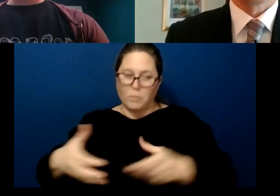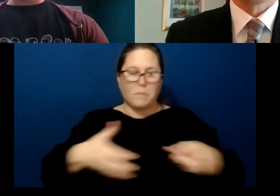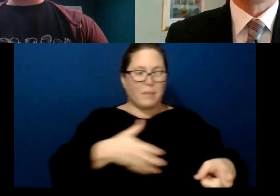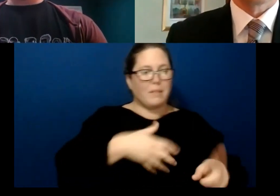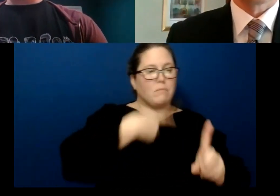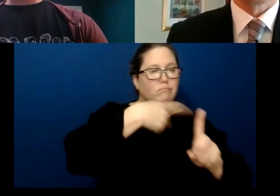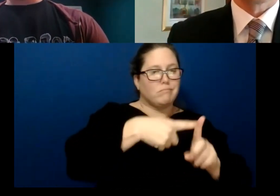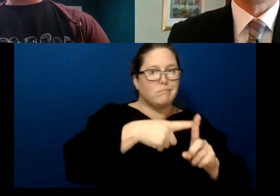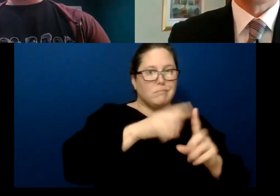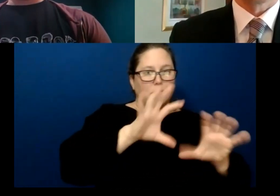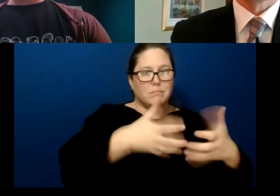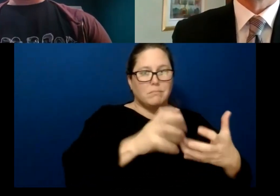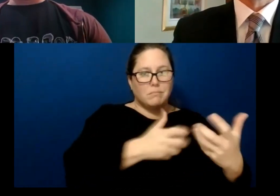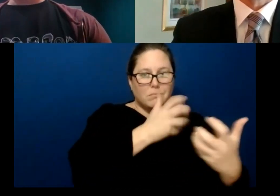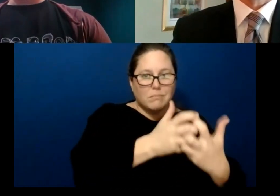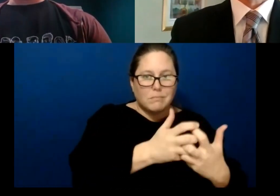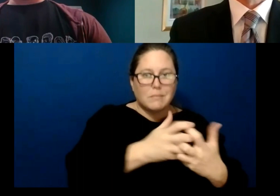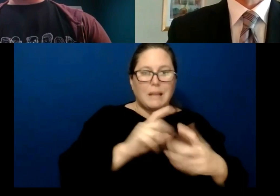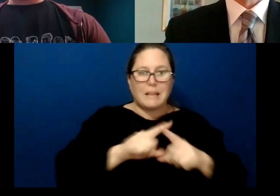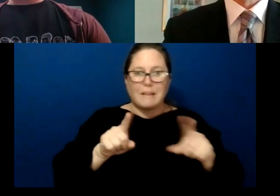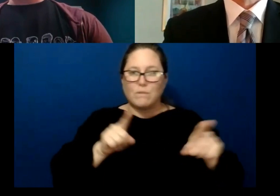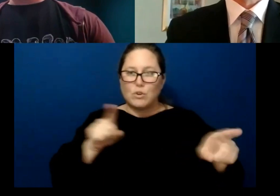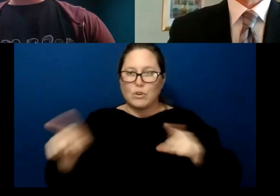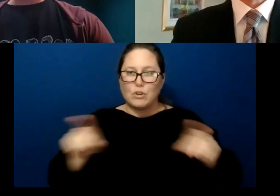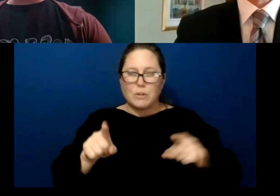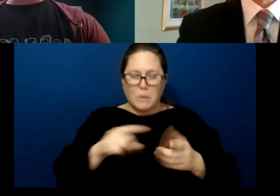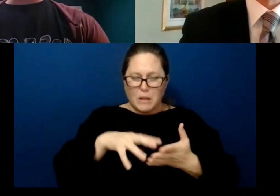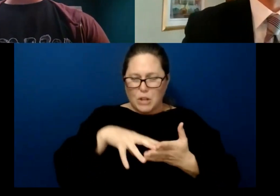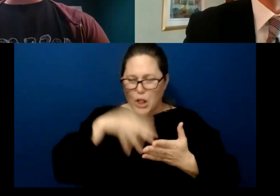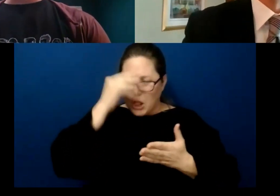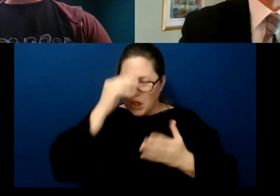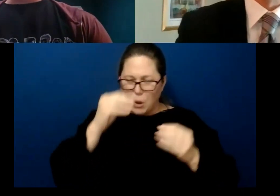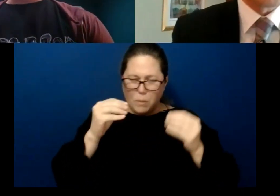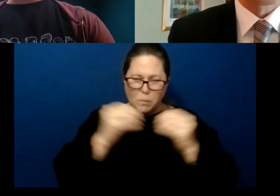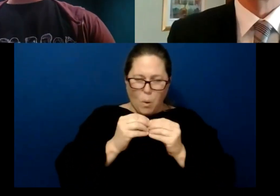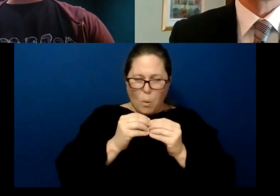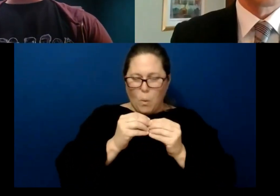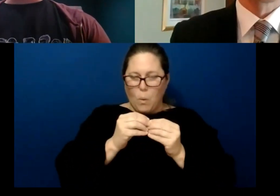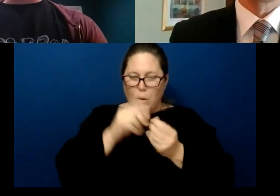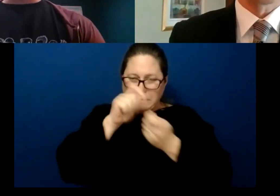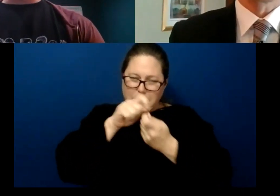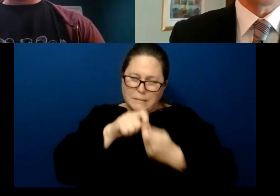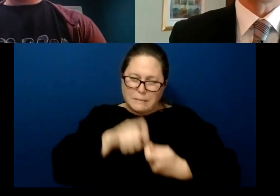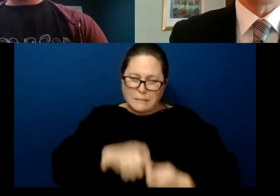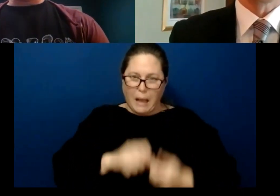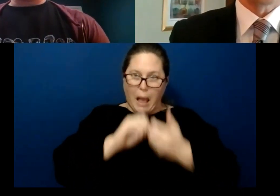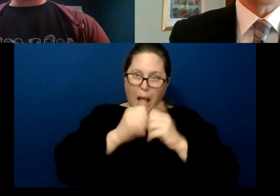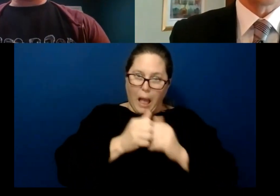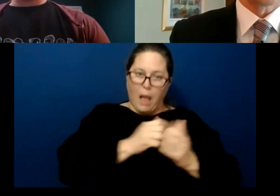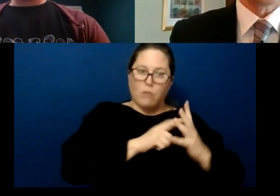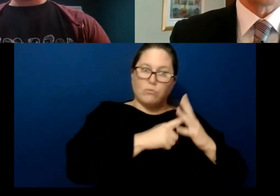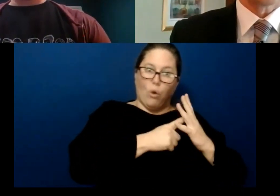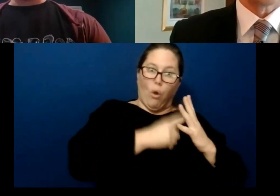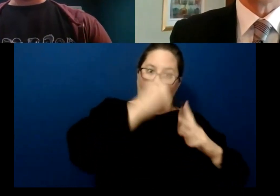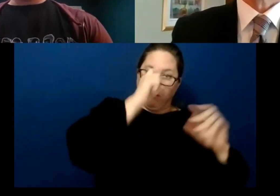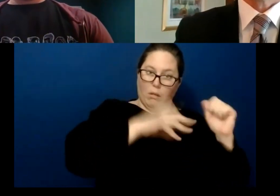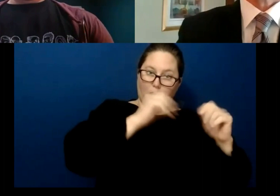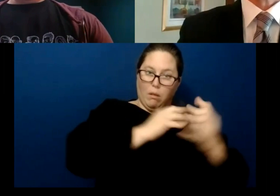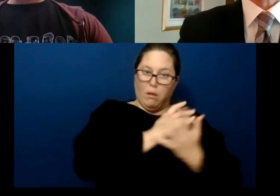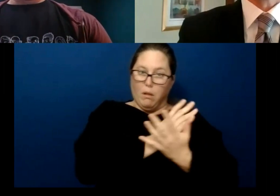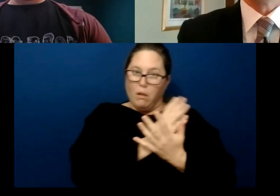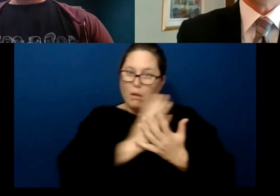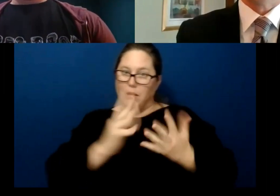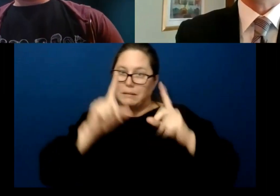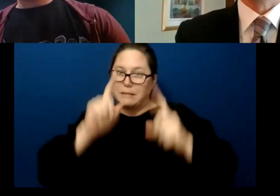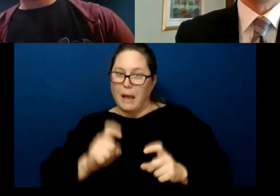I started learning more and more about the ins and outs and the sausage making of gaming in general. So that's a quick spiel. That's